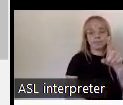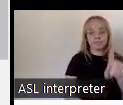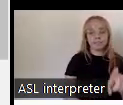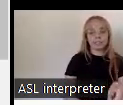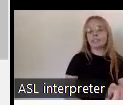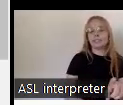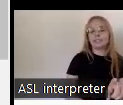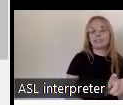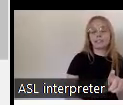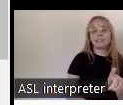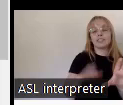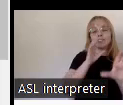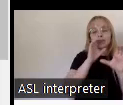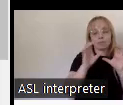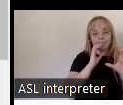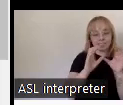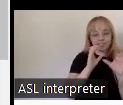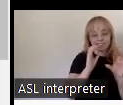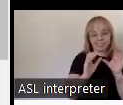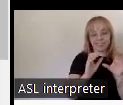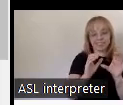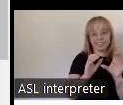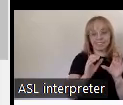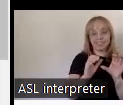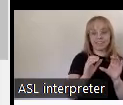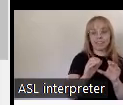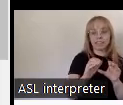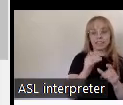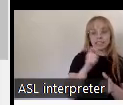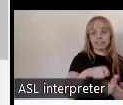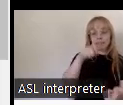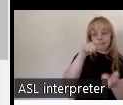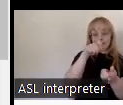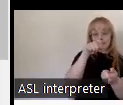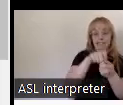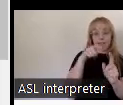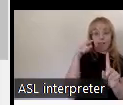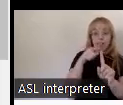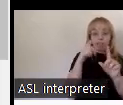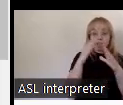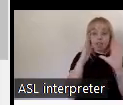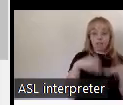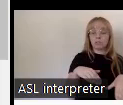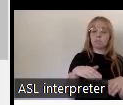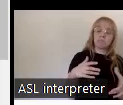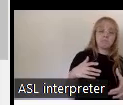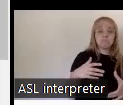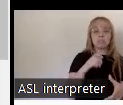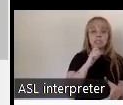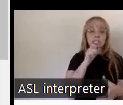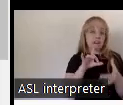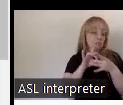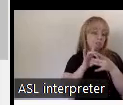is on communication. It's not necessarily specific to housing. It simply lives in the housing